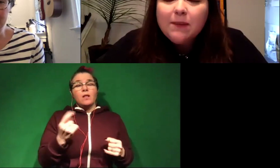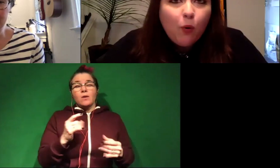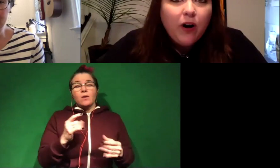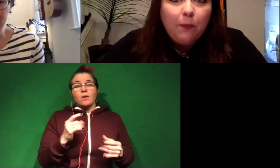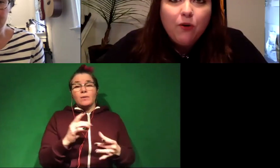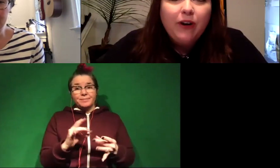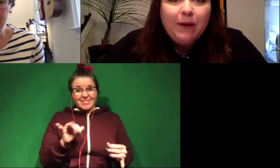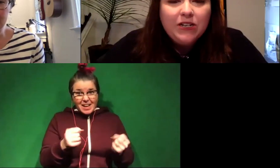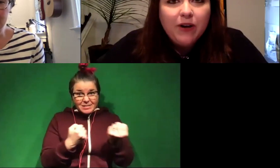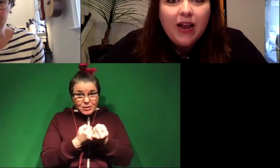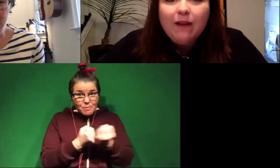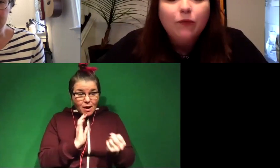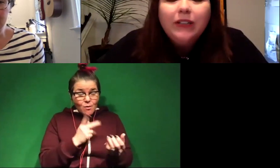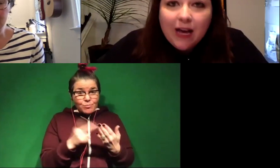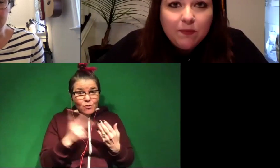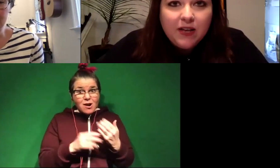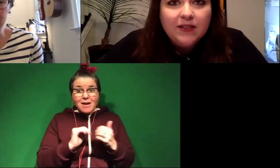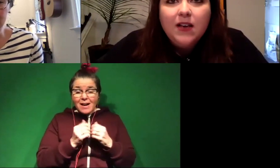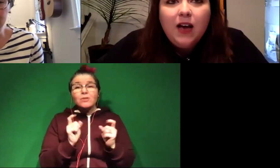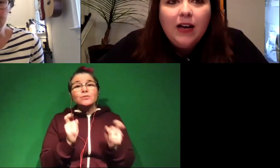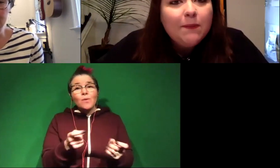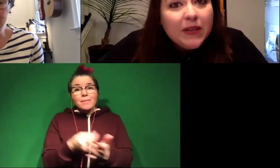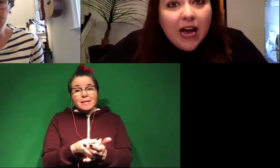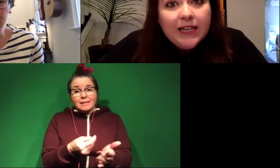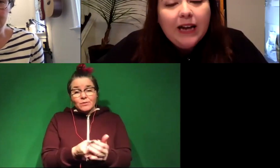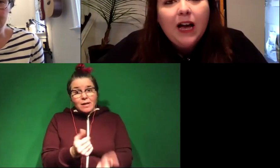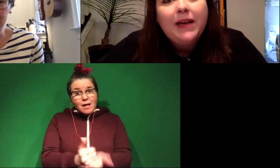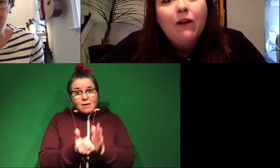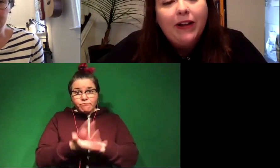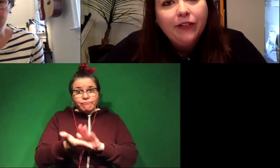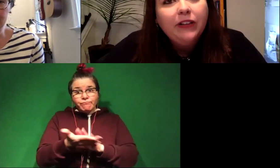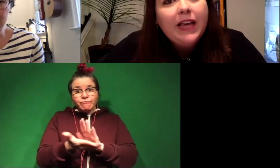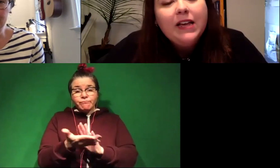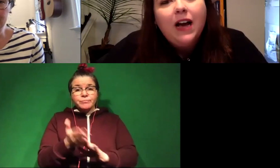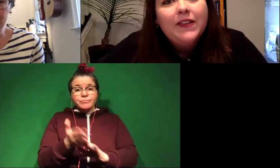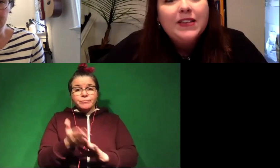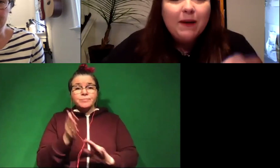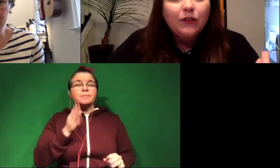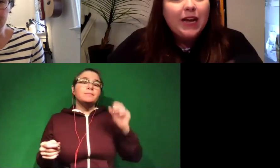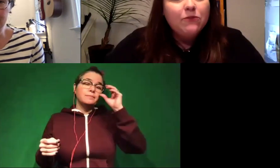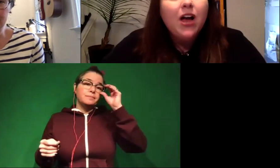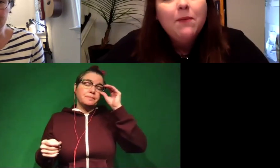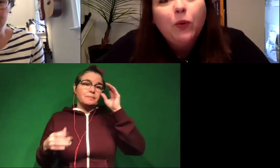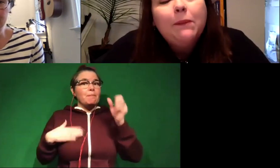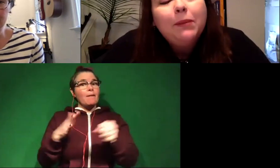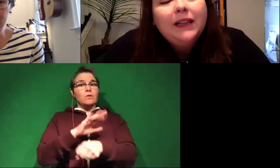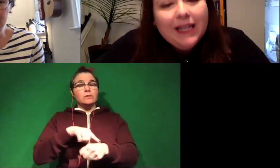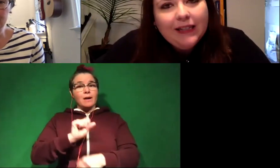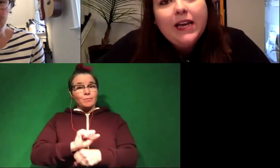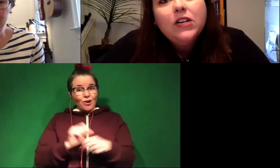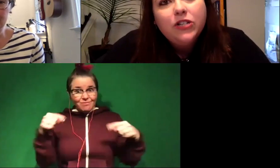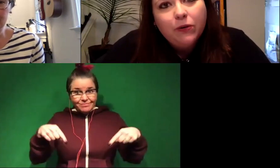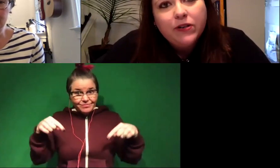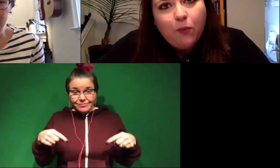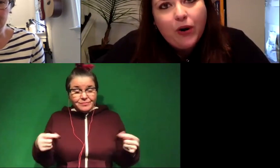can support our program by donating, it really helps us keep this content coming out regularly. This is my full-time job, and we're